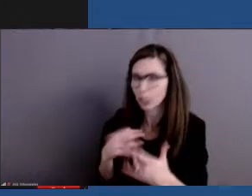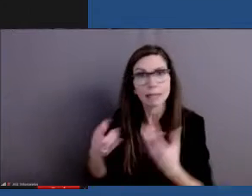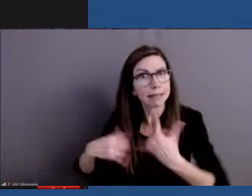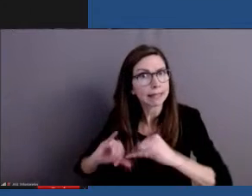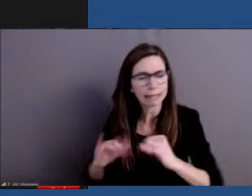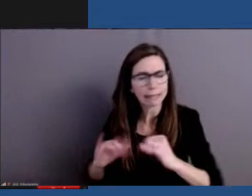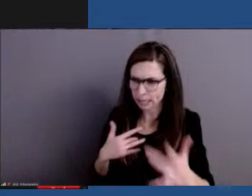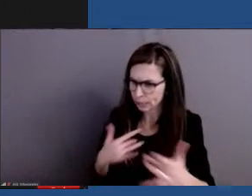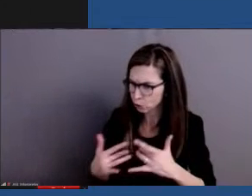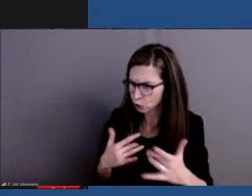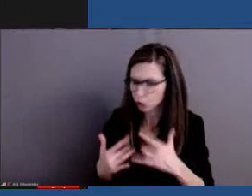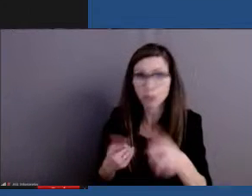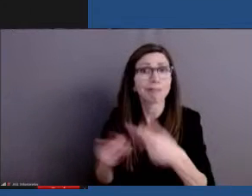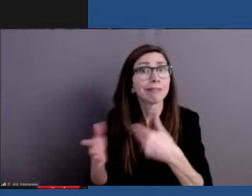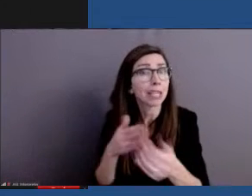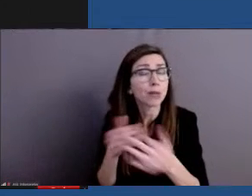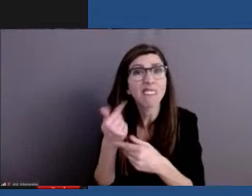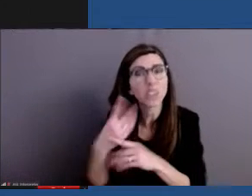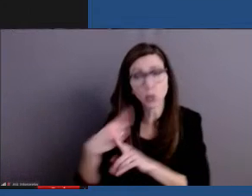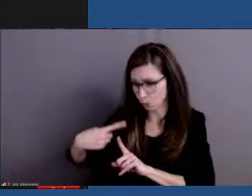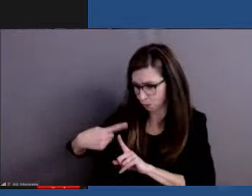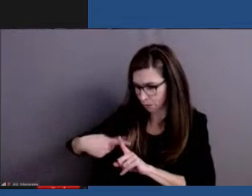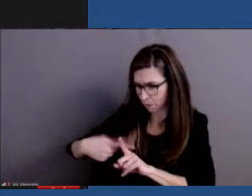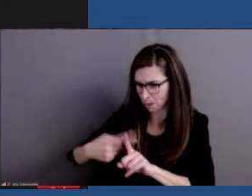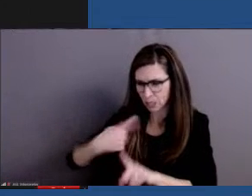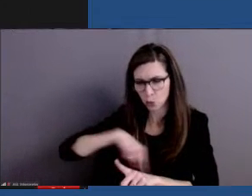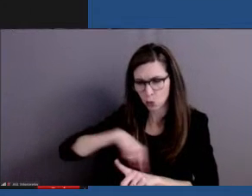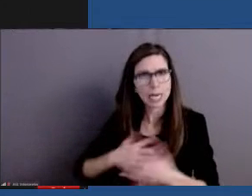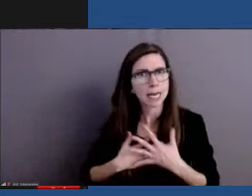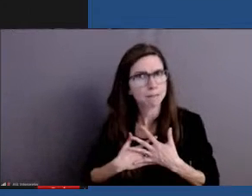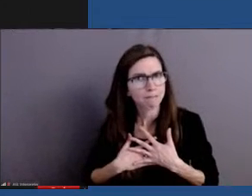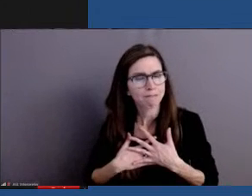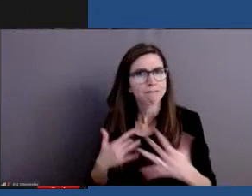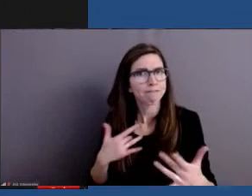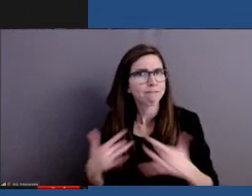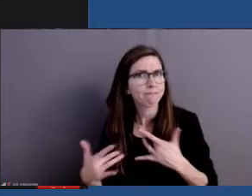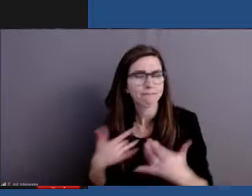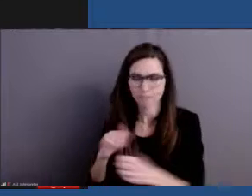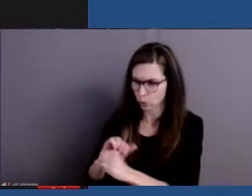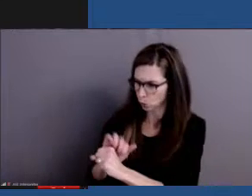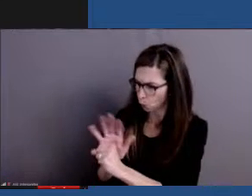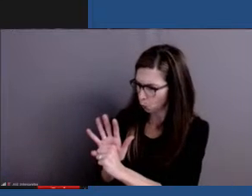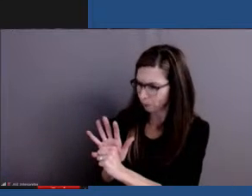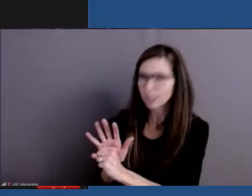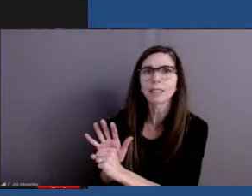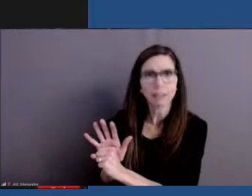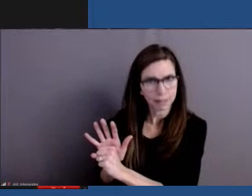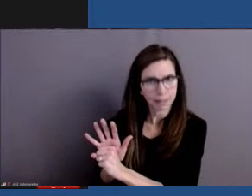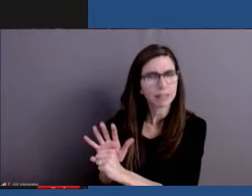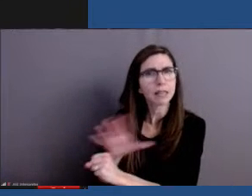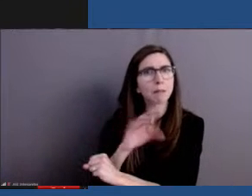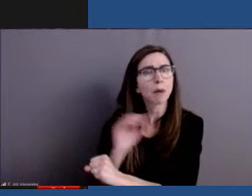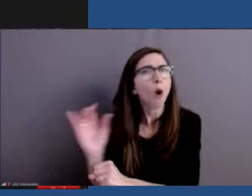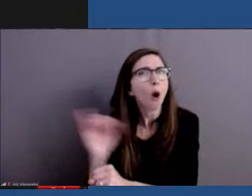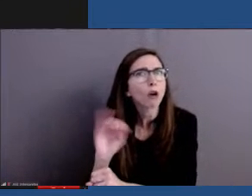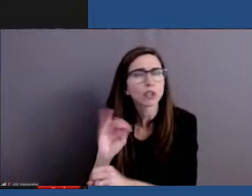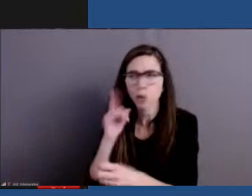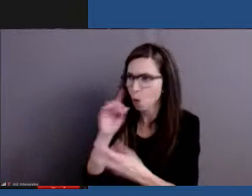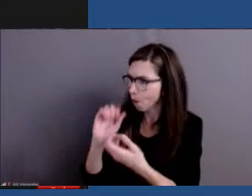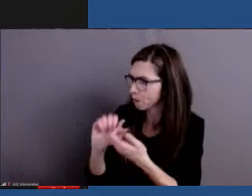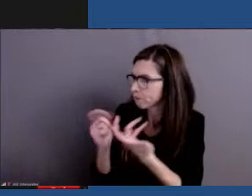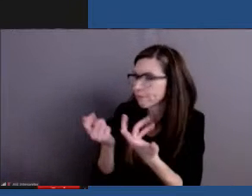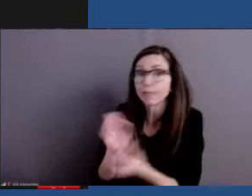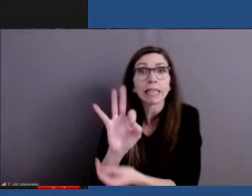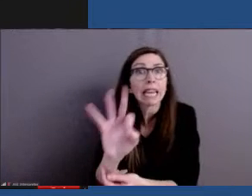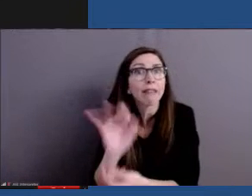several months, we've been concerned about COVID-19 and how we can get access to testing if we need